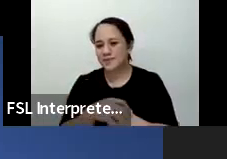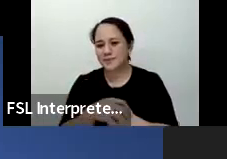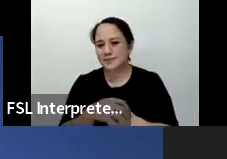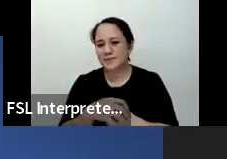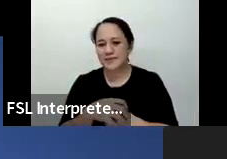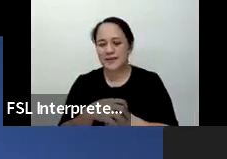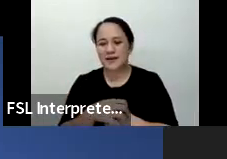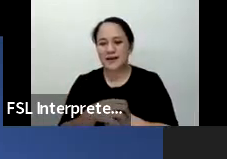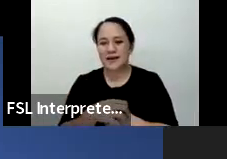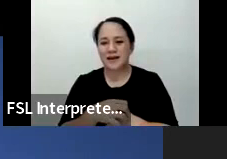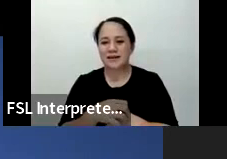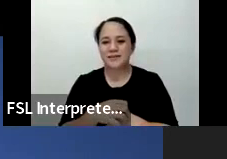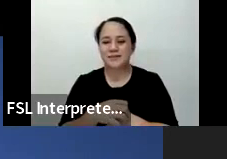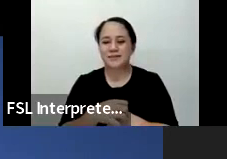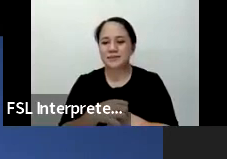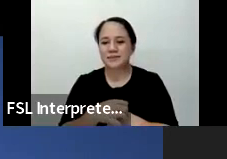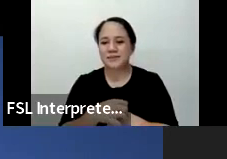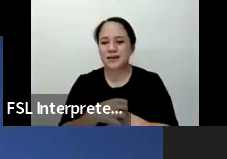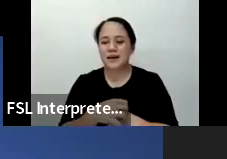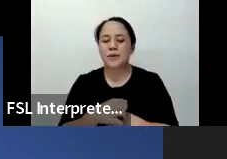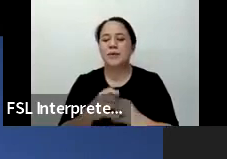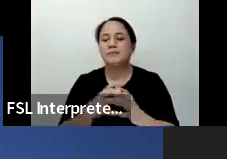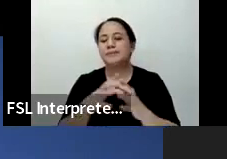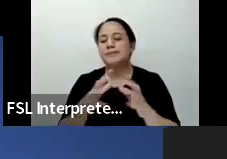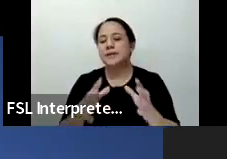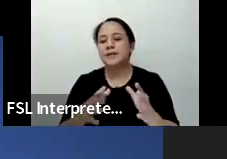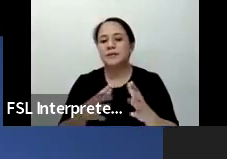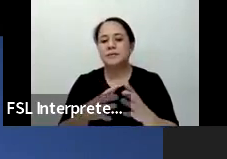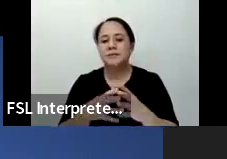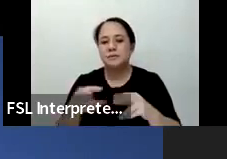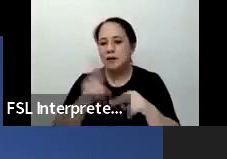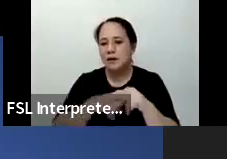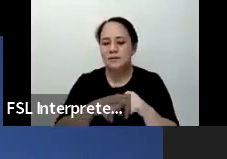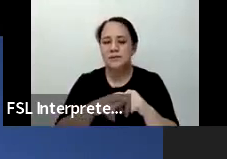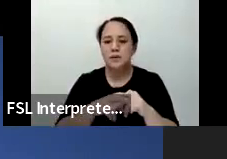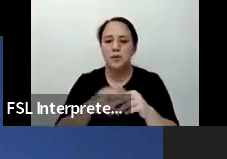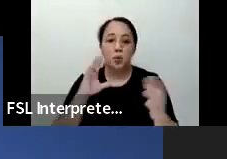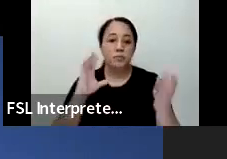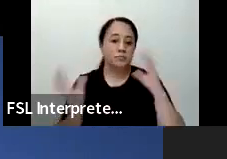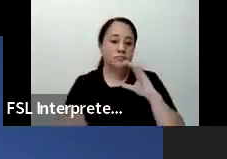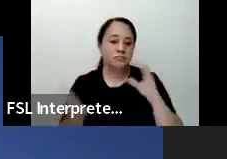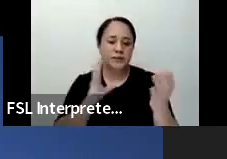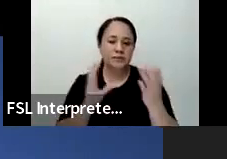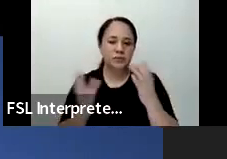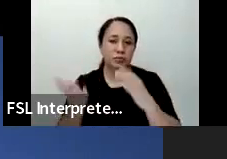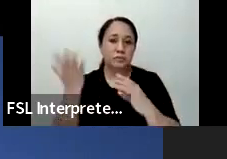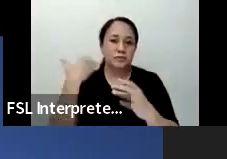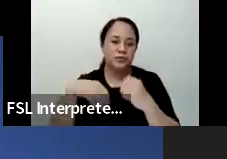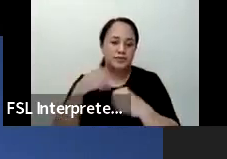we see a large increase compared to the past years.